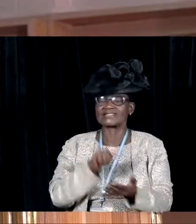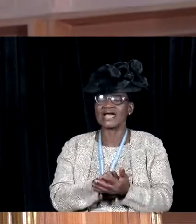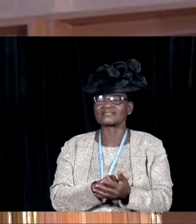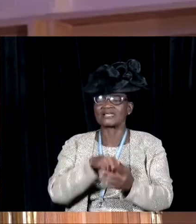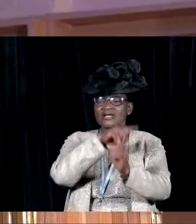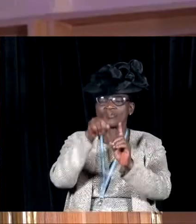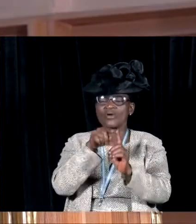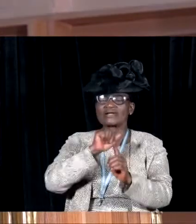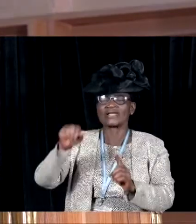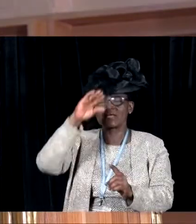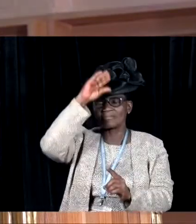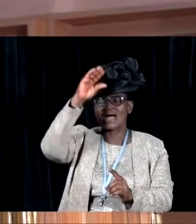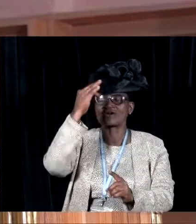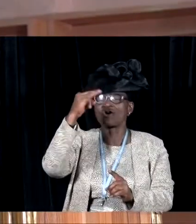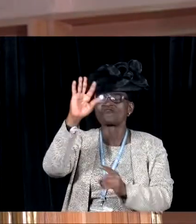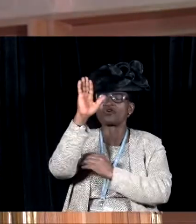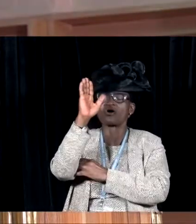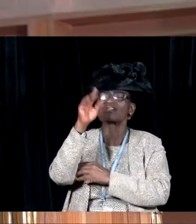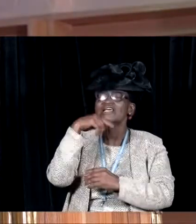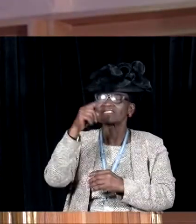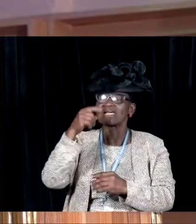when a man of God said, we will pray,